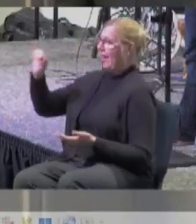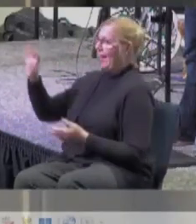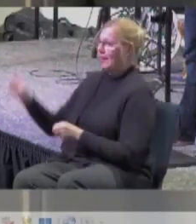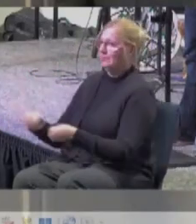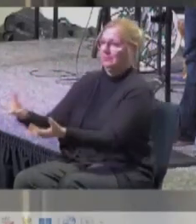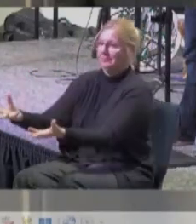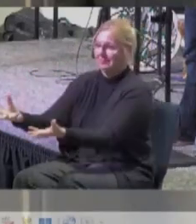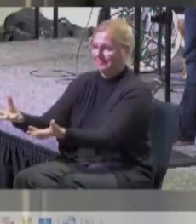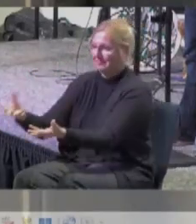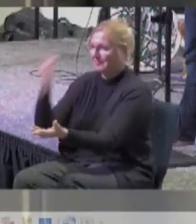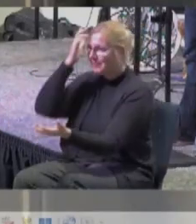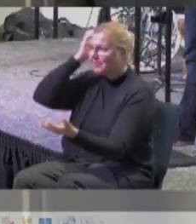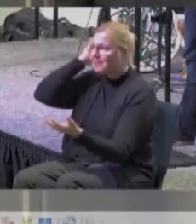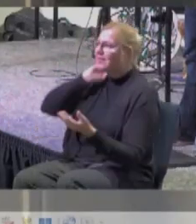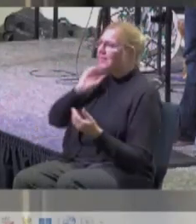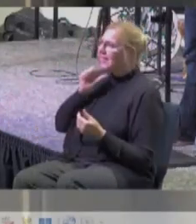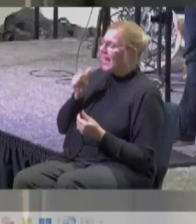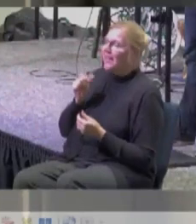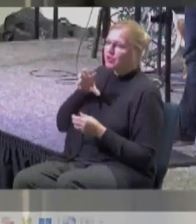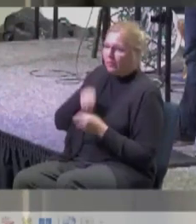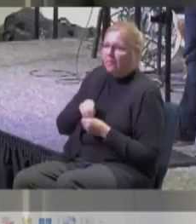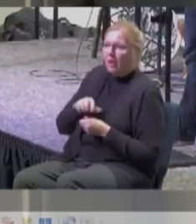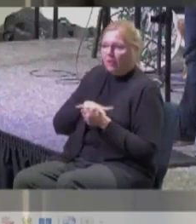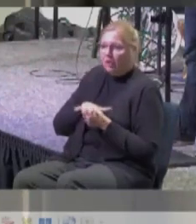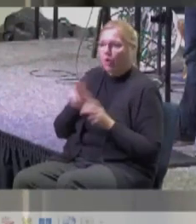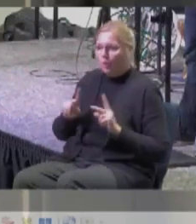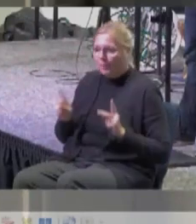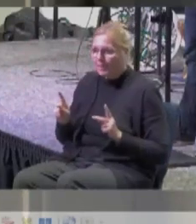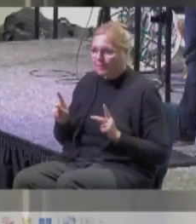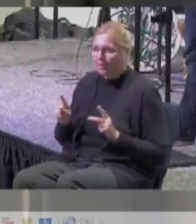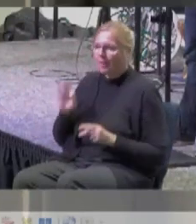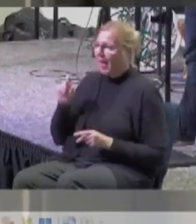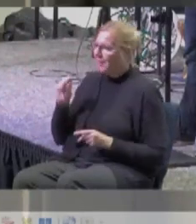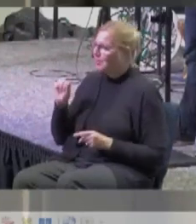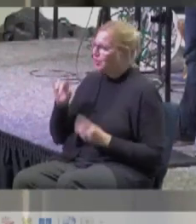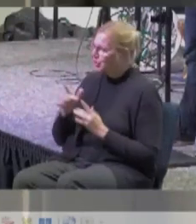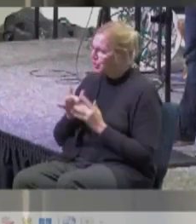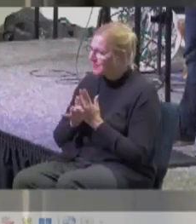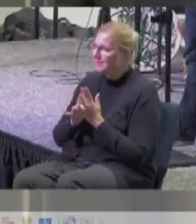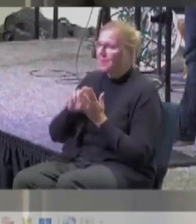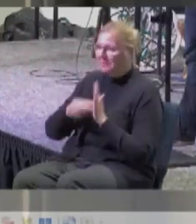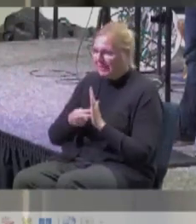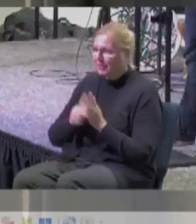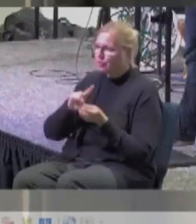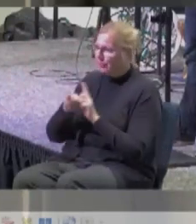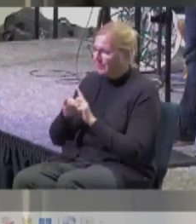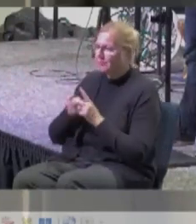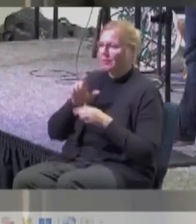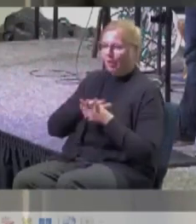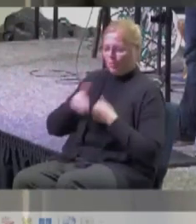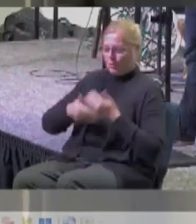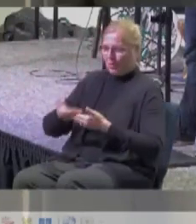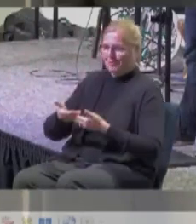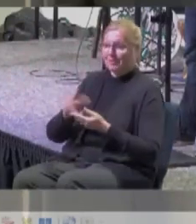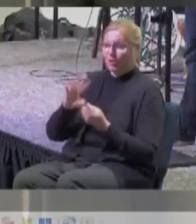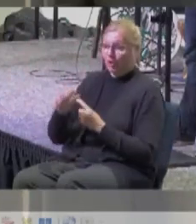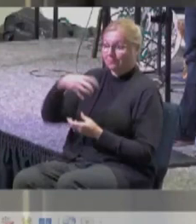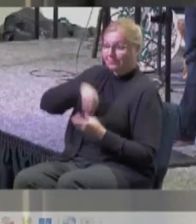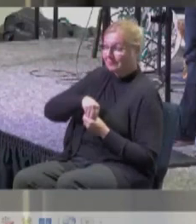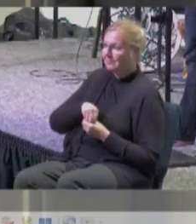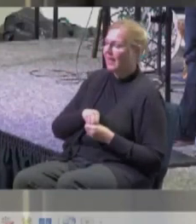hasn't involved local people in exegesis and meaning transfer and local processes in collaboration with the